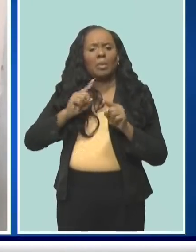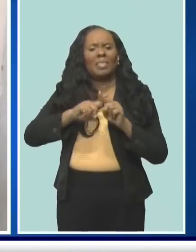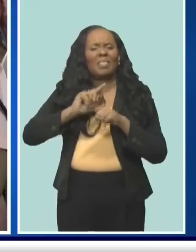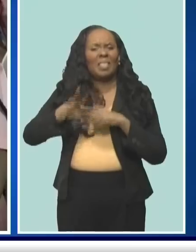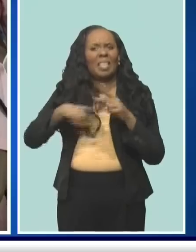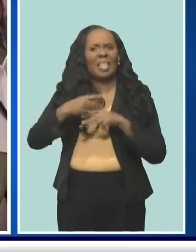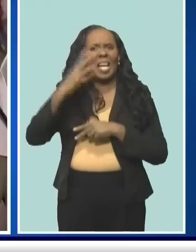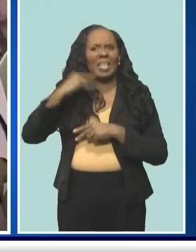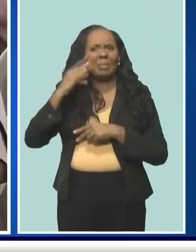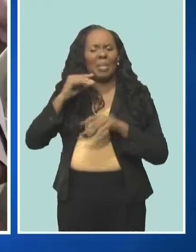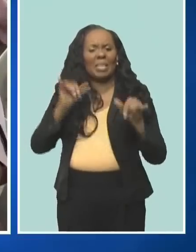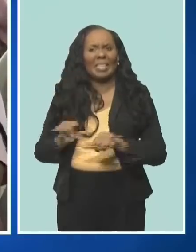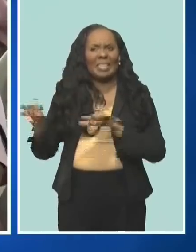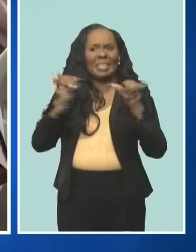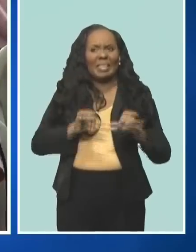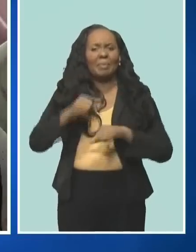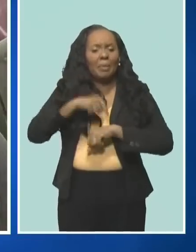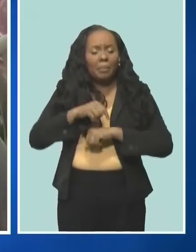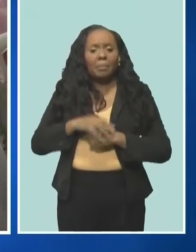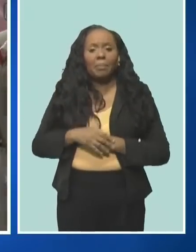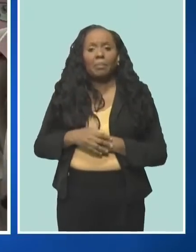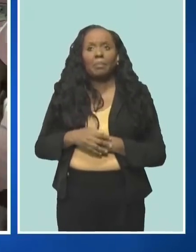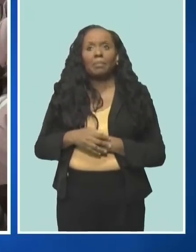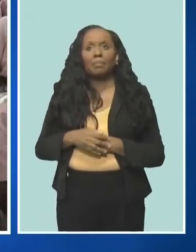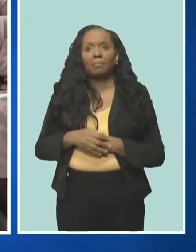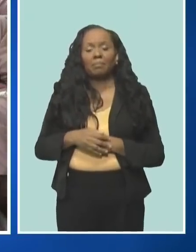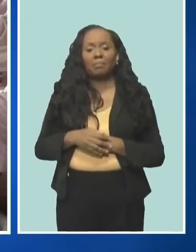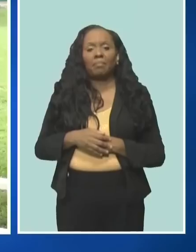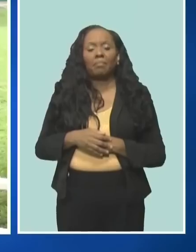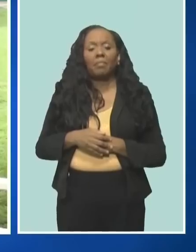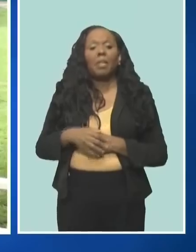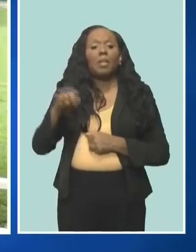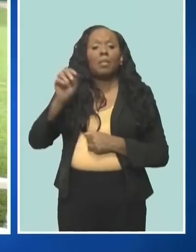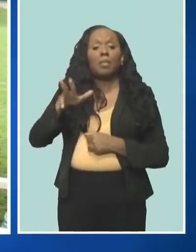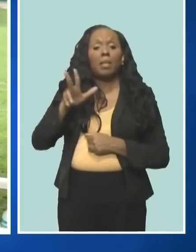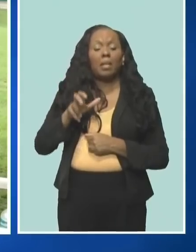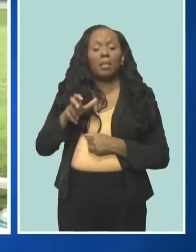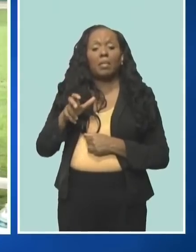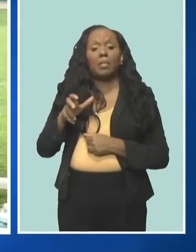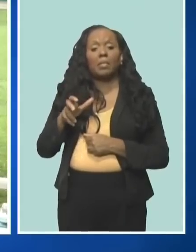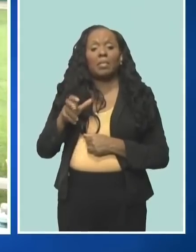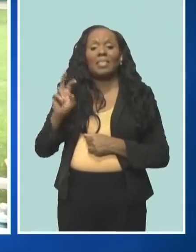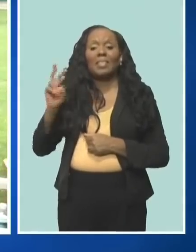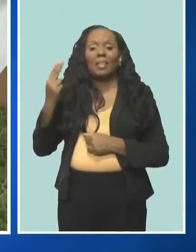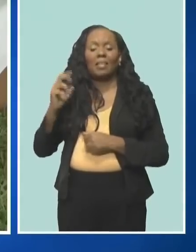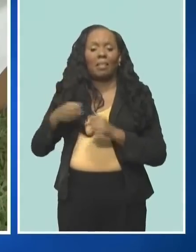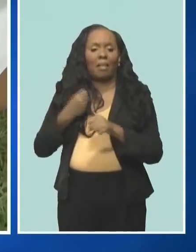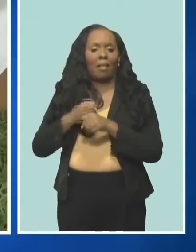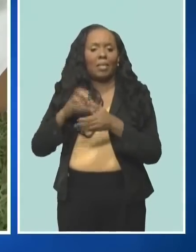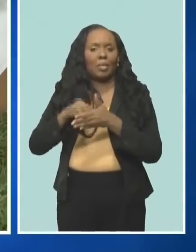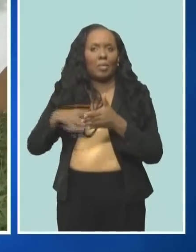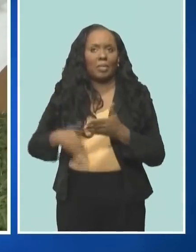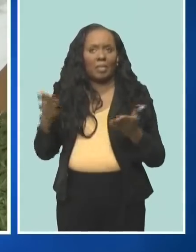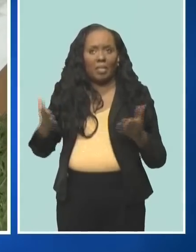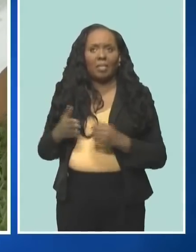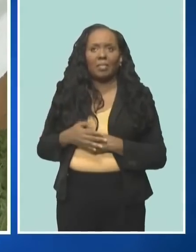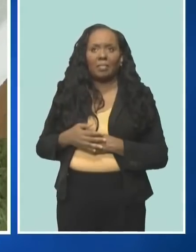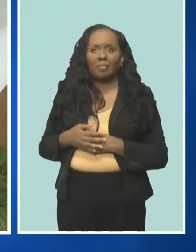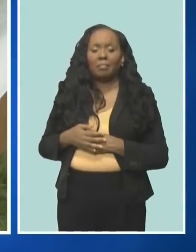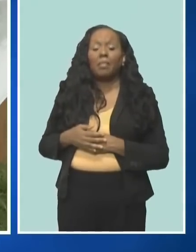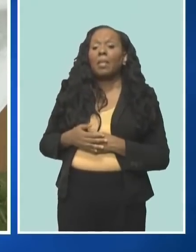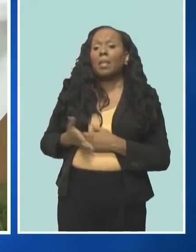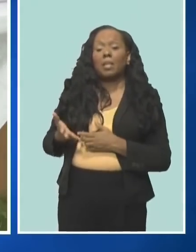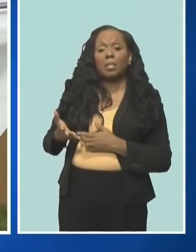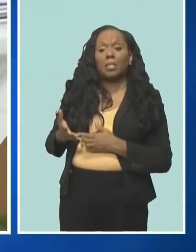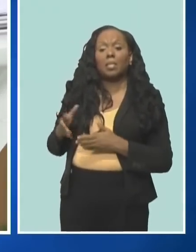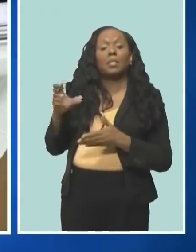time. There are 300 second-year students at SJPI. The students who attended 2 days of